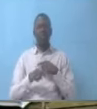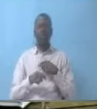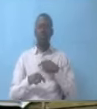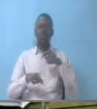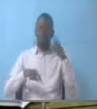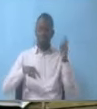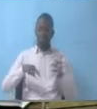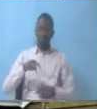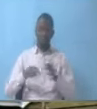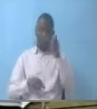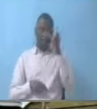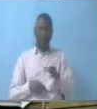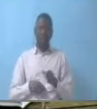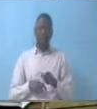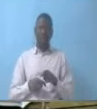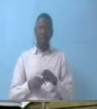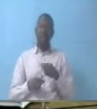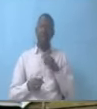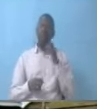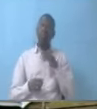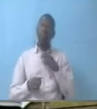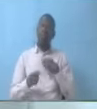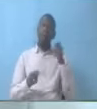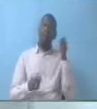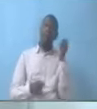pay the amount of money